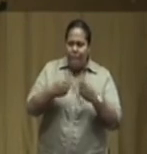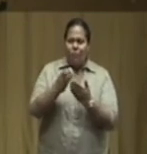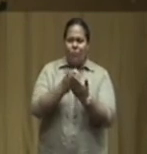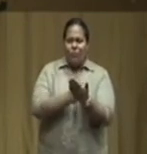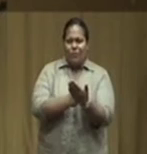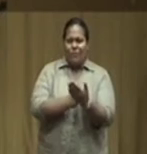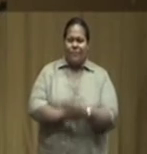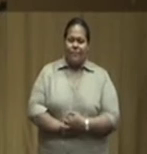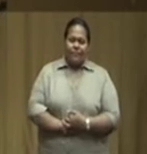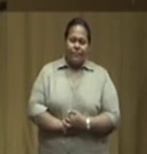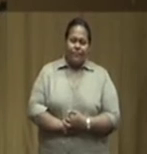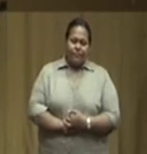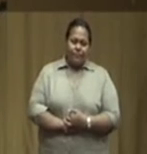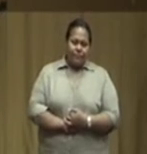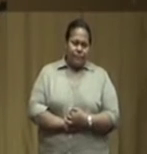textbook.